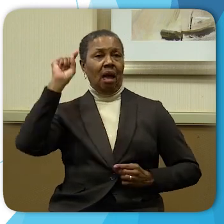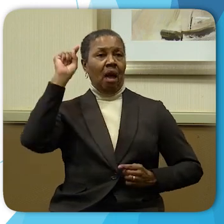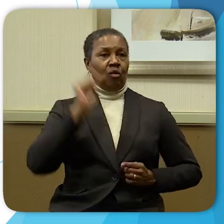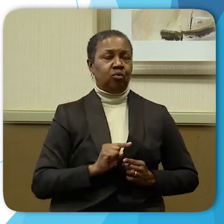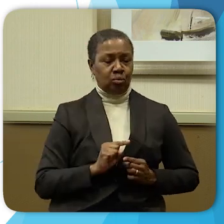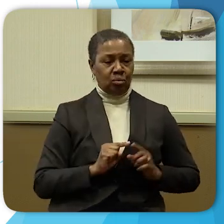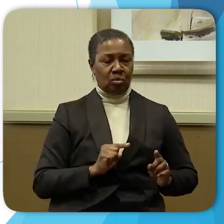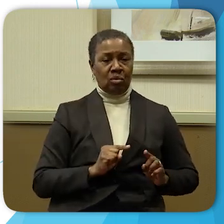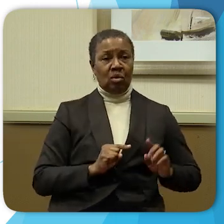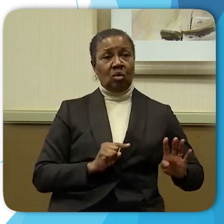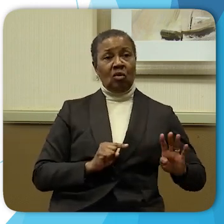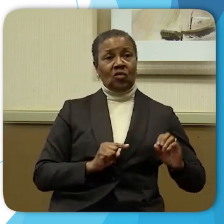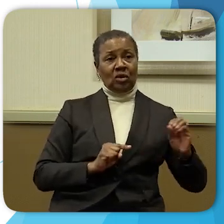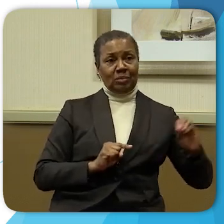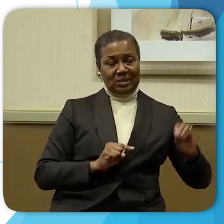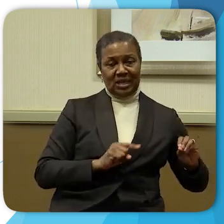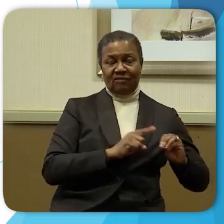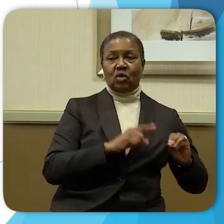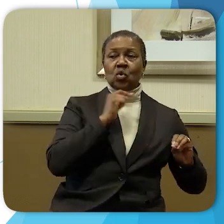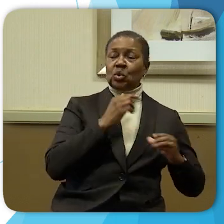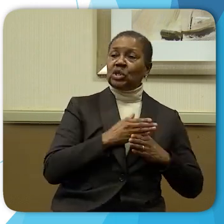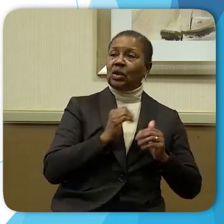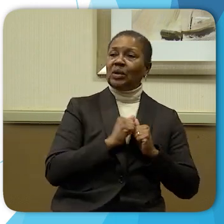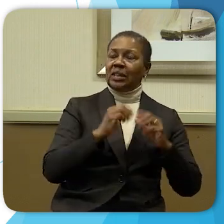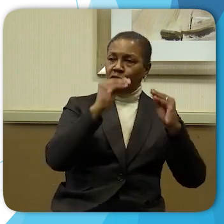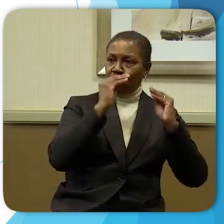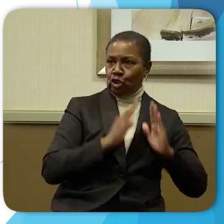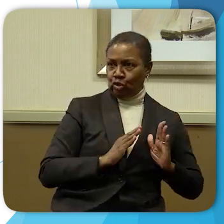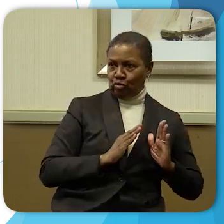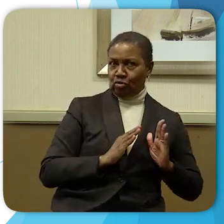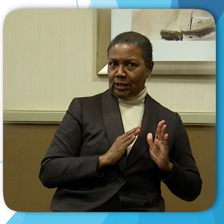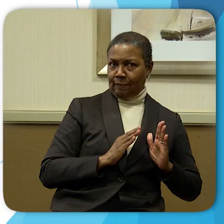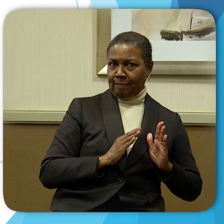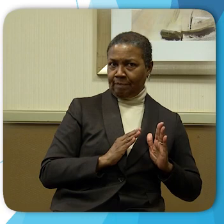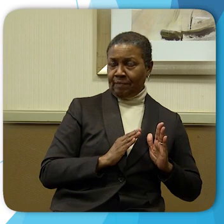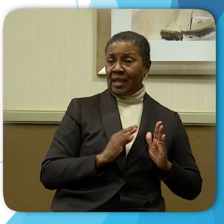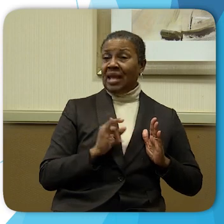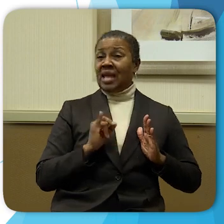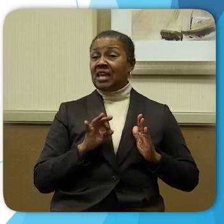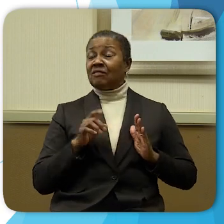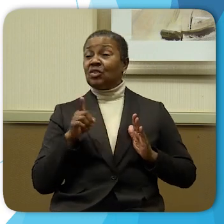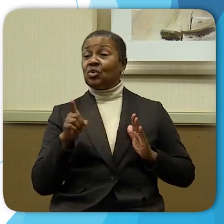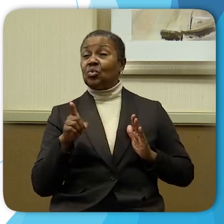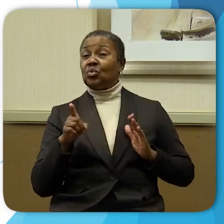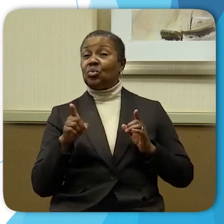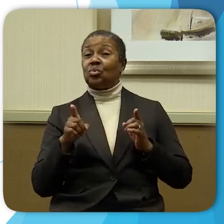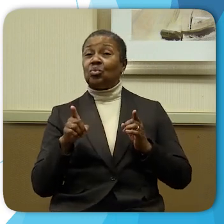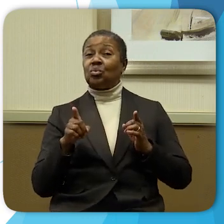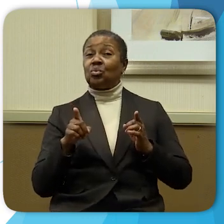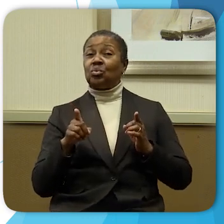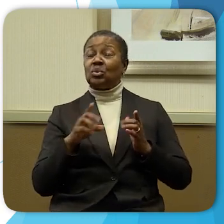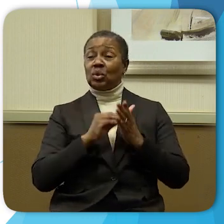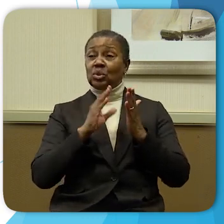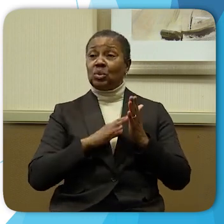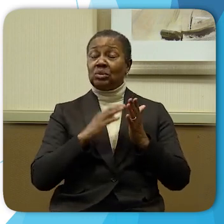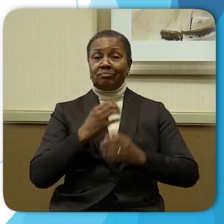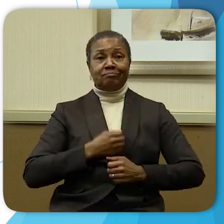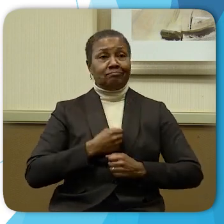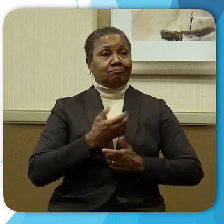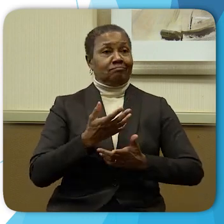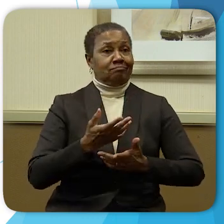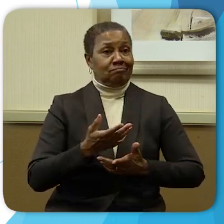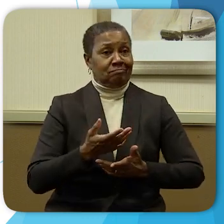to about 40% for who's sharing with their teachers. So if you are someone that your students come out